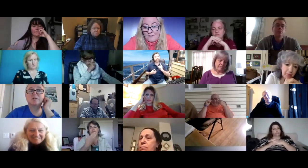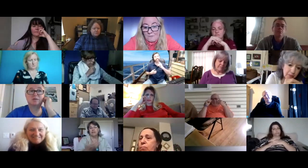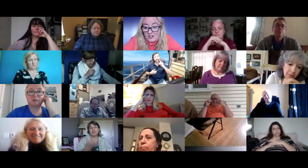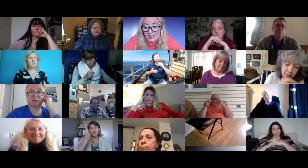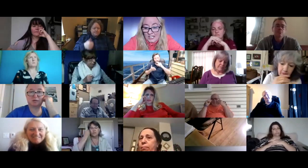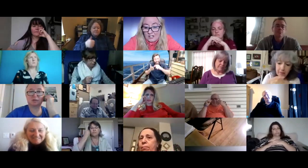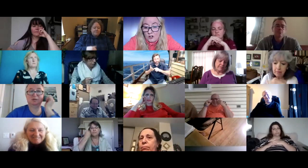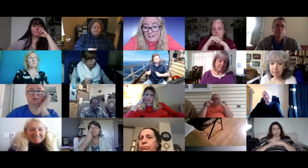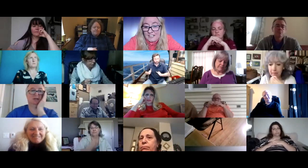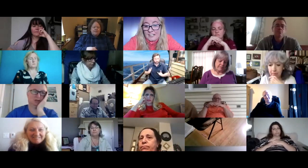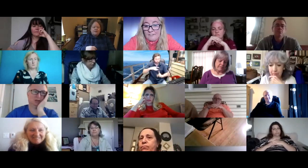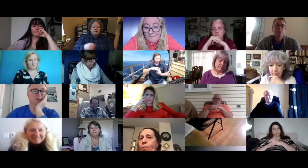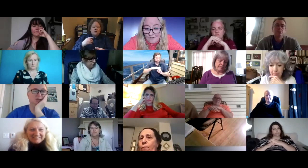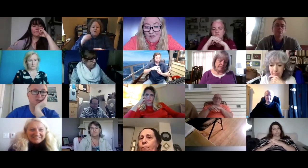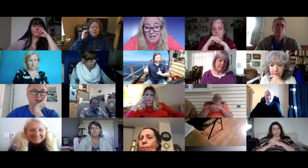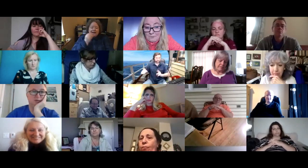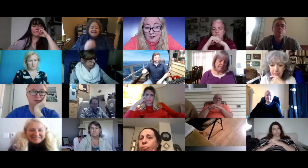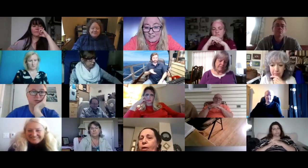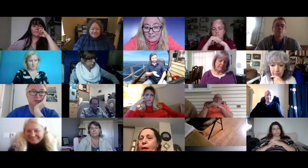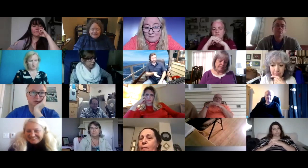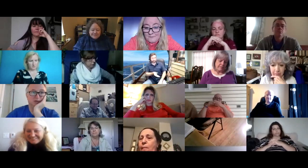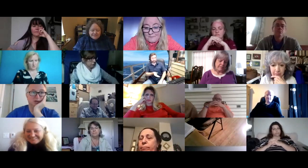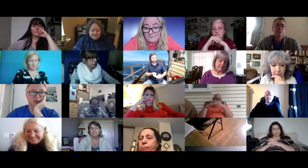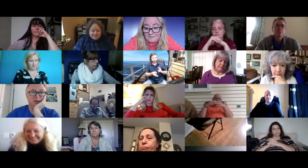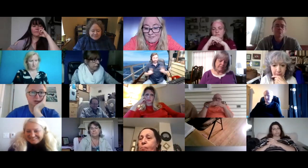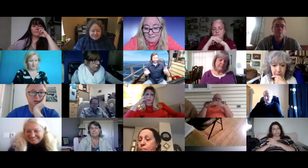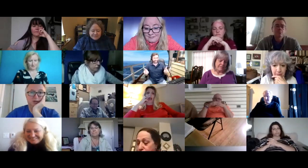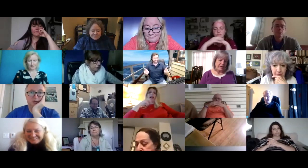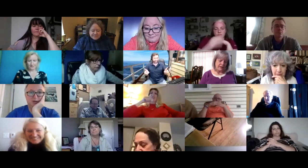have information here already for that person.